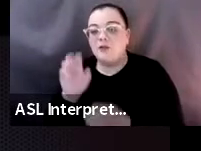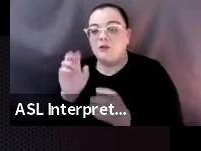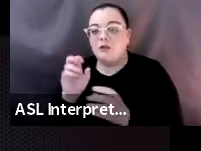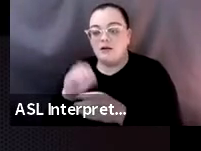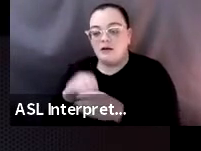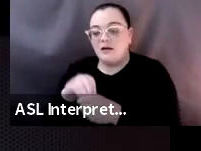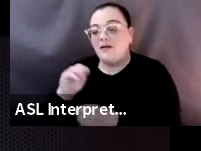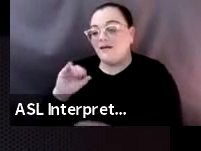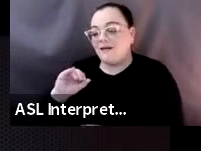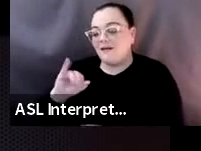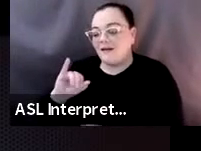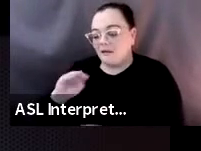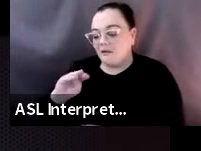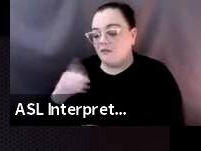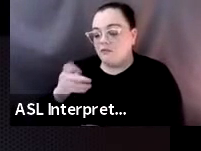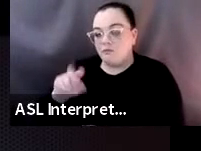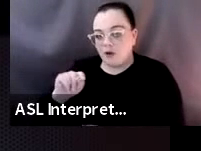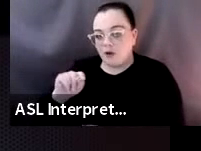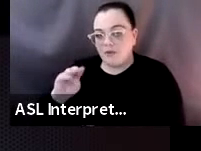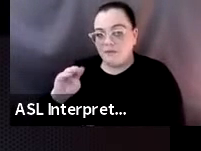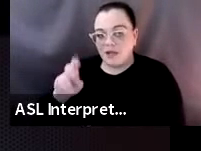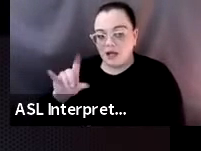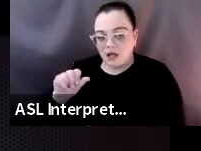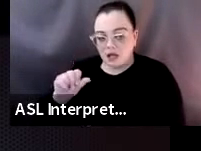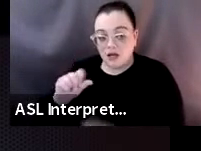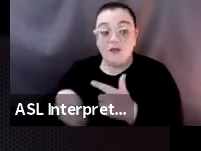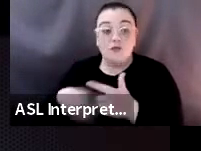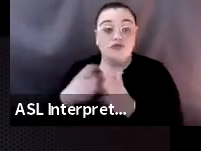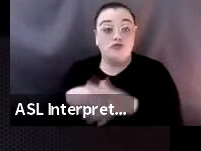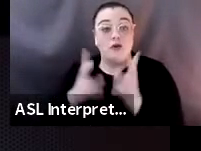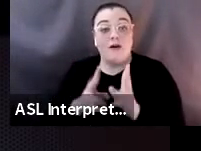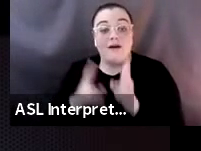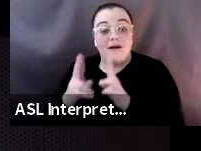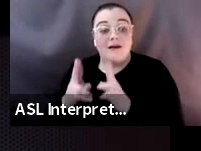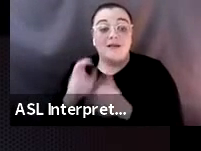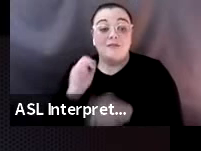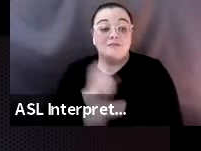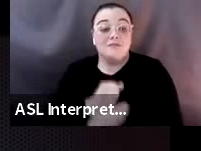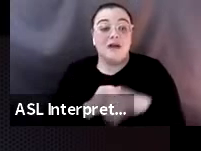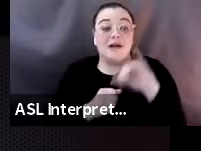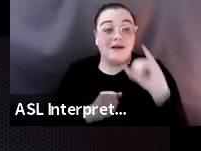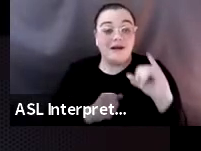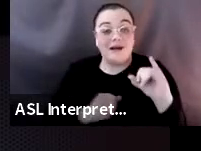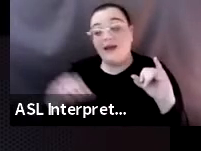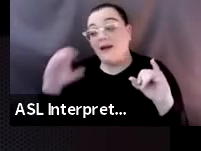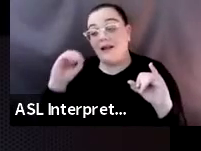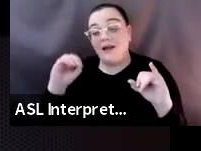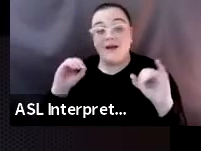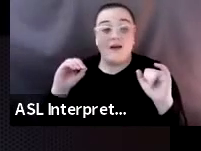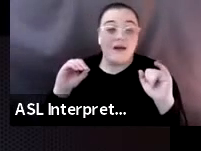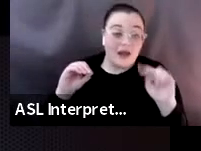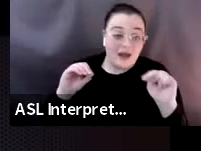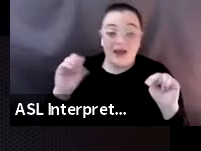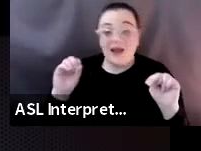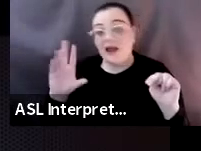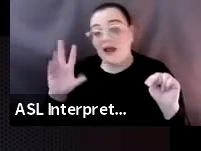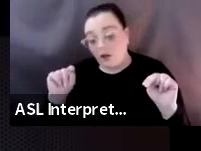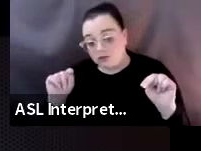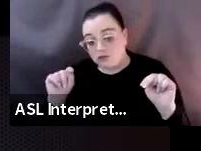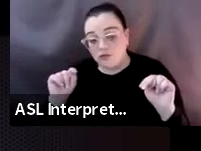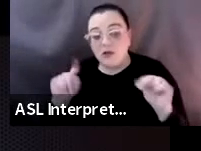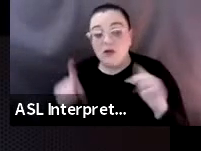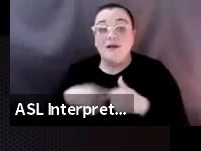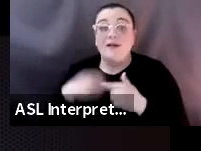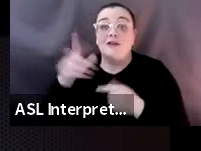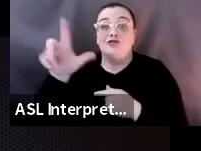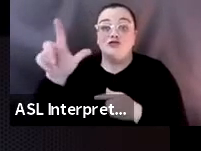window. Then you're gonna start editing, right? Set those in and out points when you're skimming through, drag that clip into the timeline.